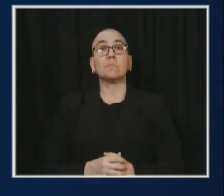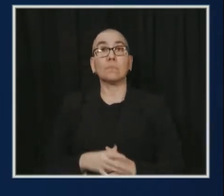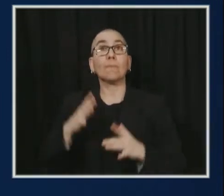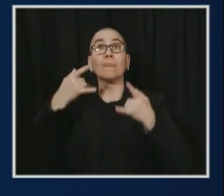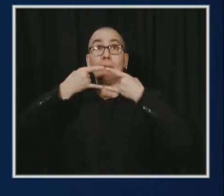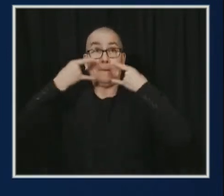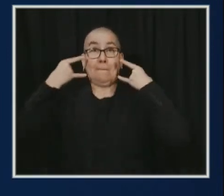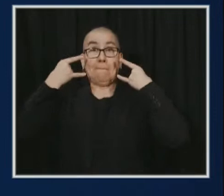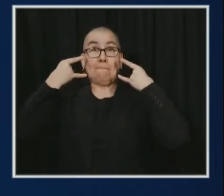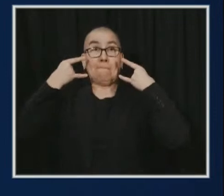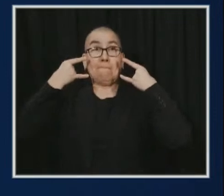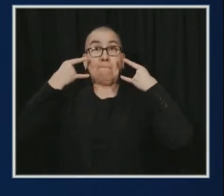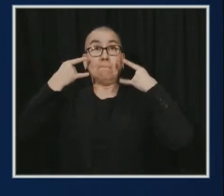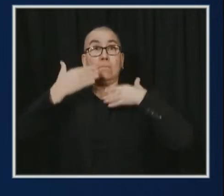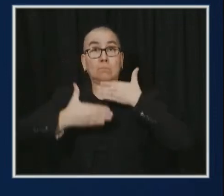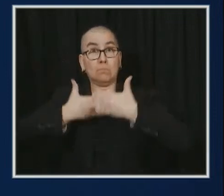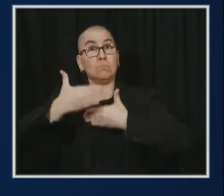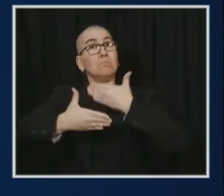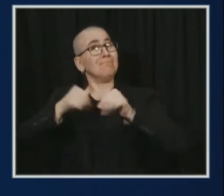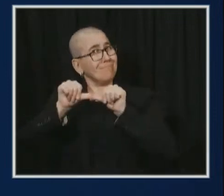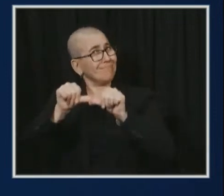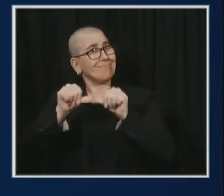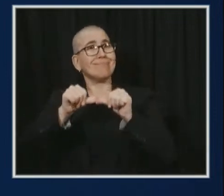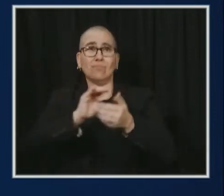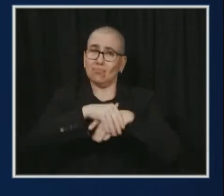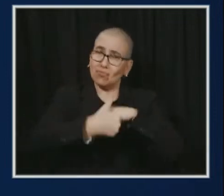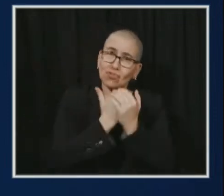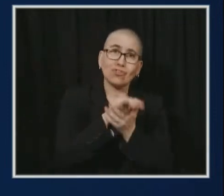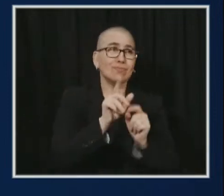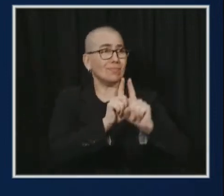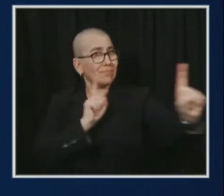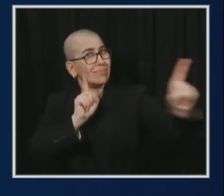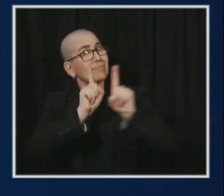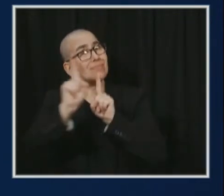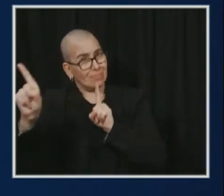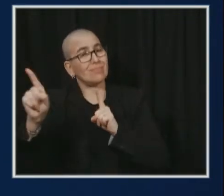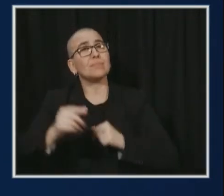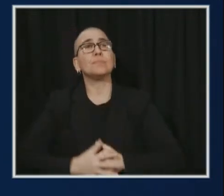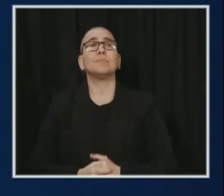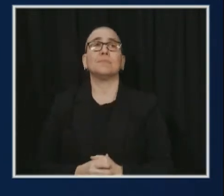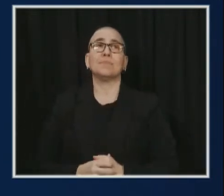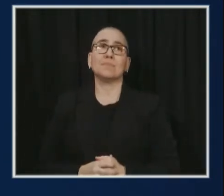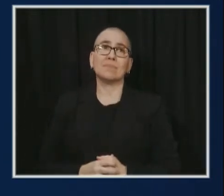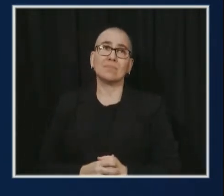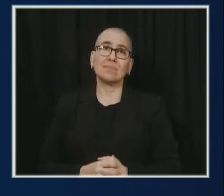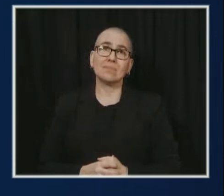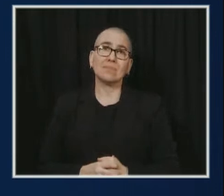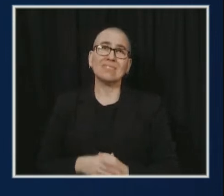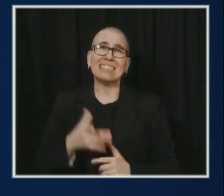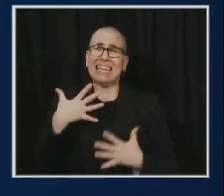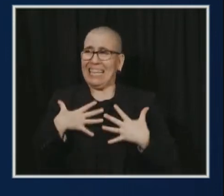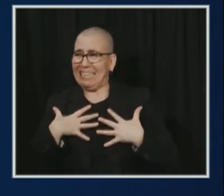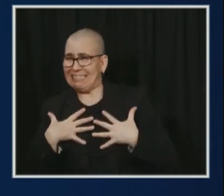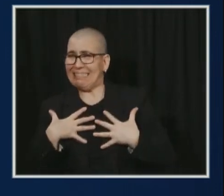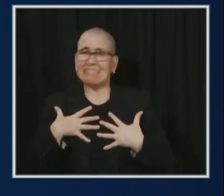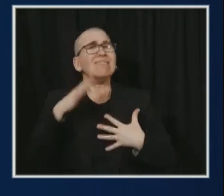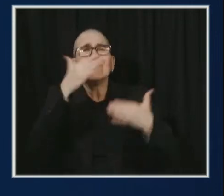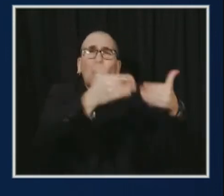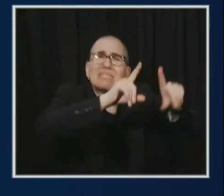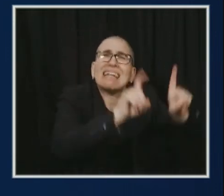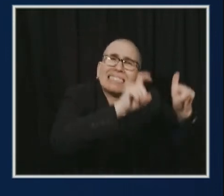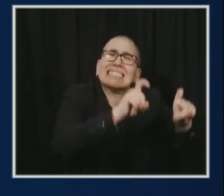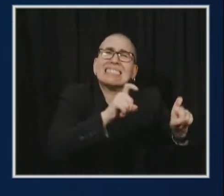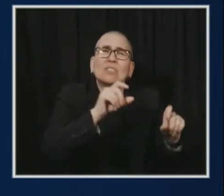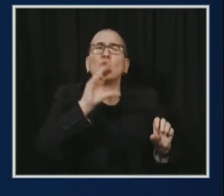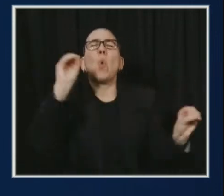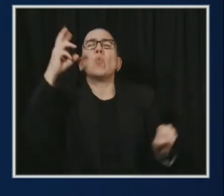with this. We have the most robust testing of any state in the nation. It's free, it's barrier-free, and with the variants that are out there, it may be